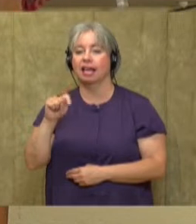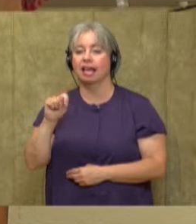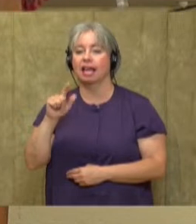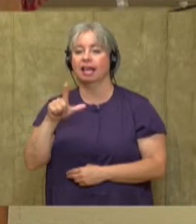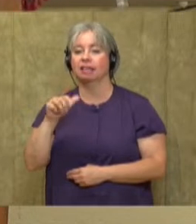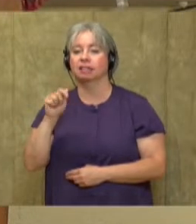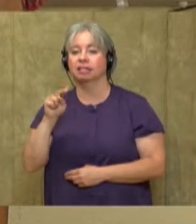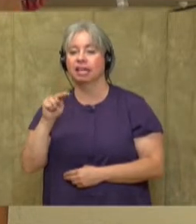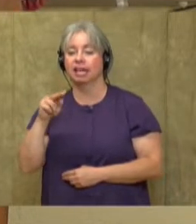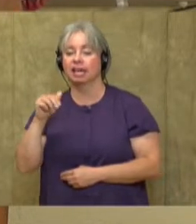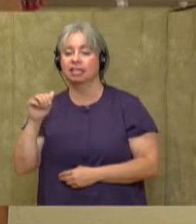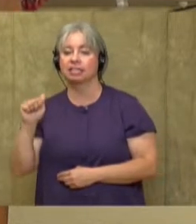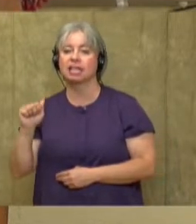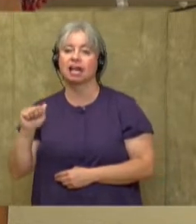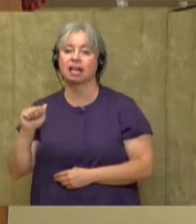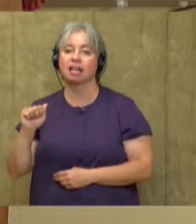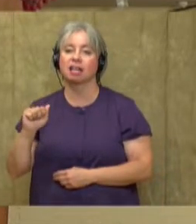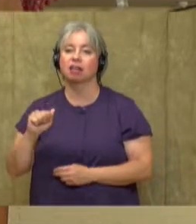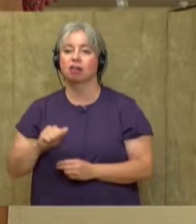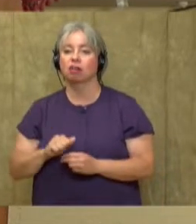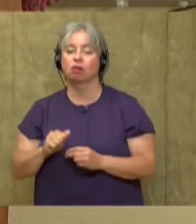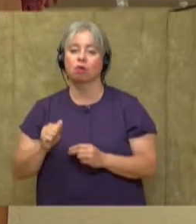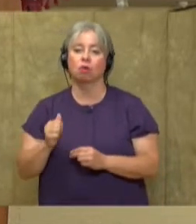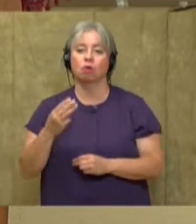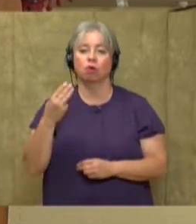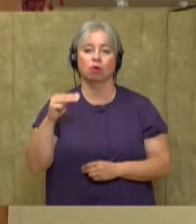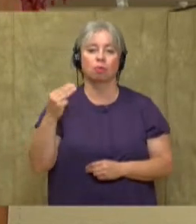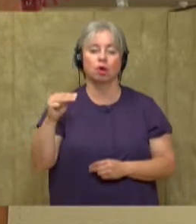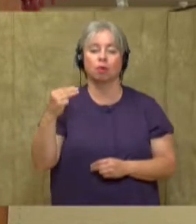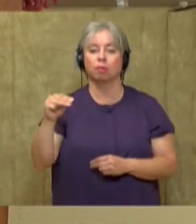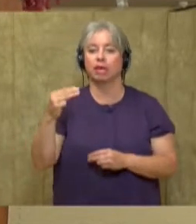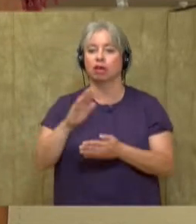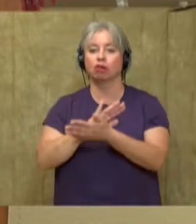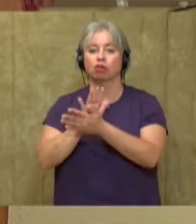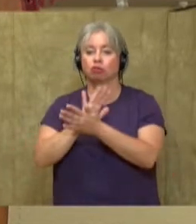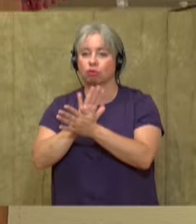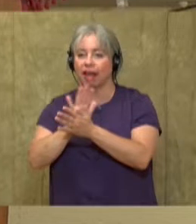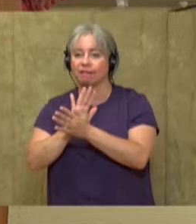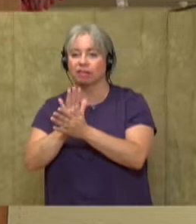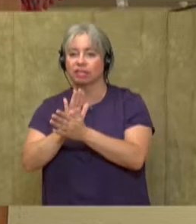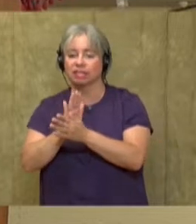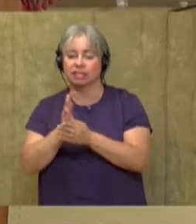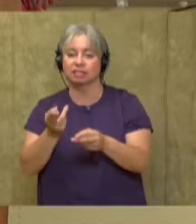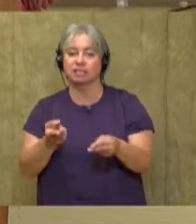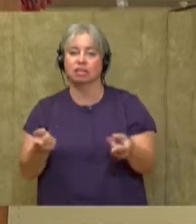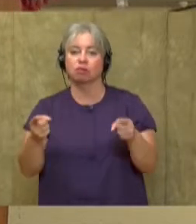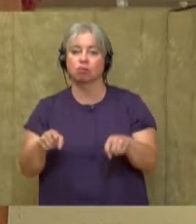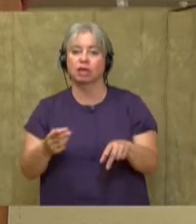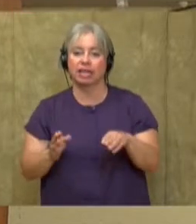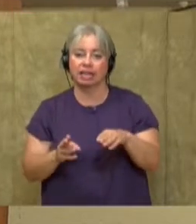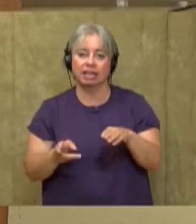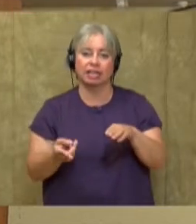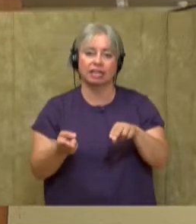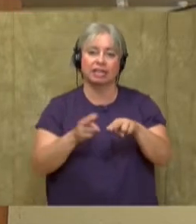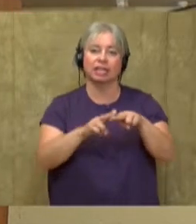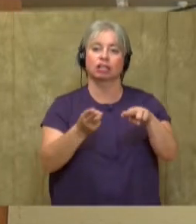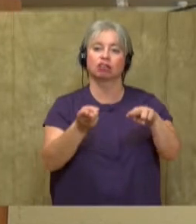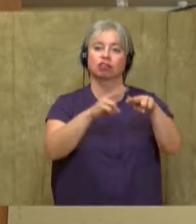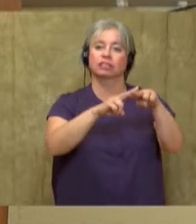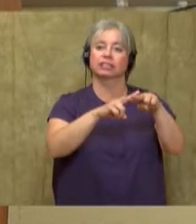Schillinger's Road. I know I've gone out over the weekend. There was a lot of traffic. So as traffic volume increases, what can